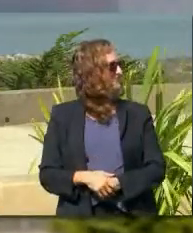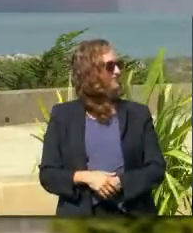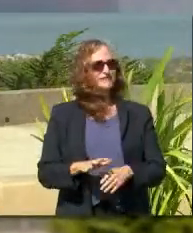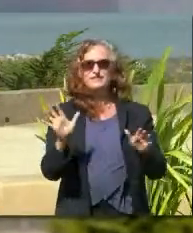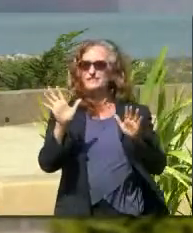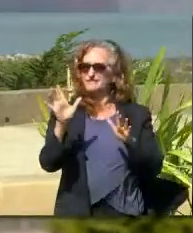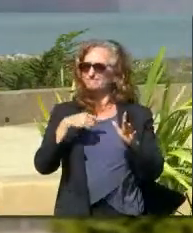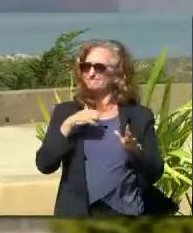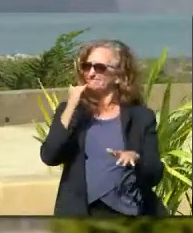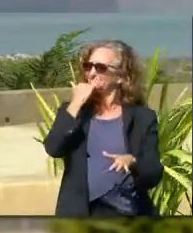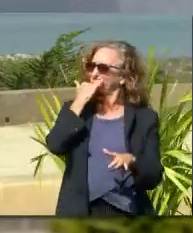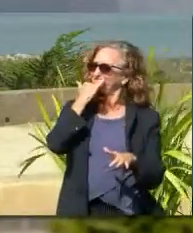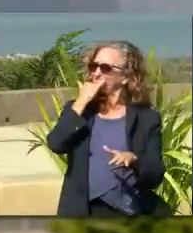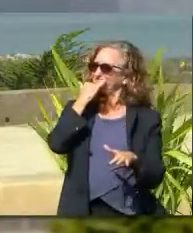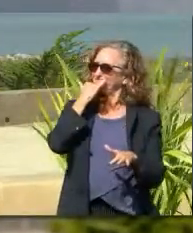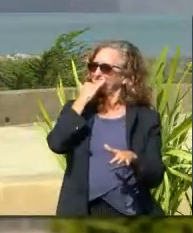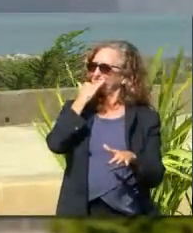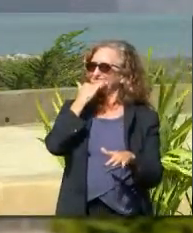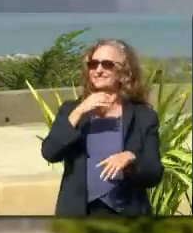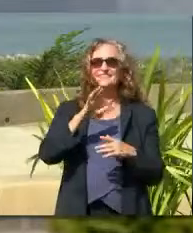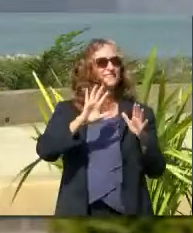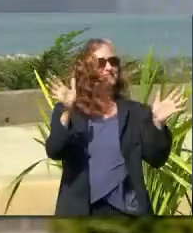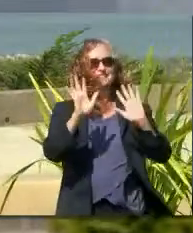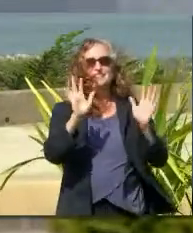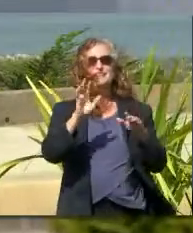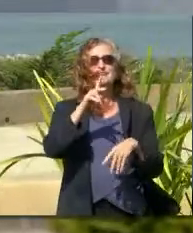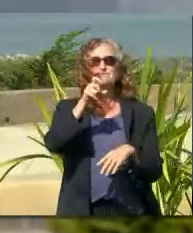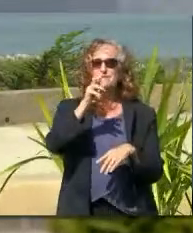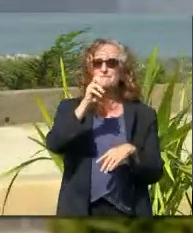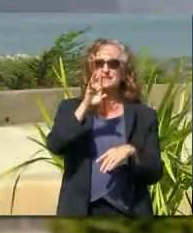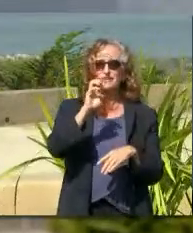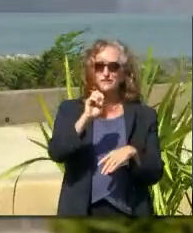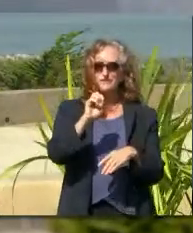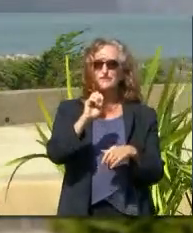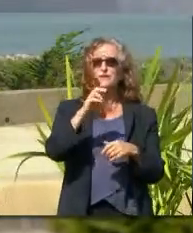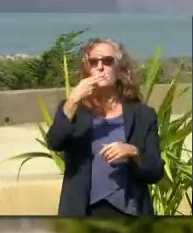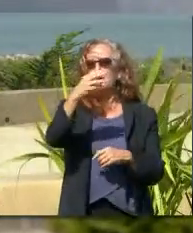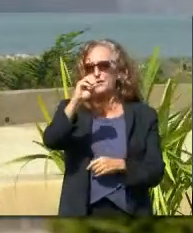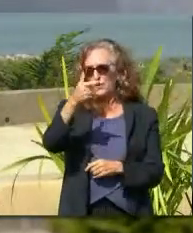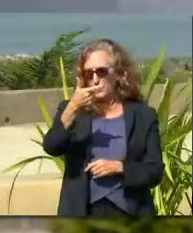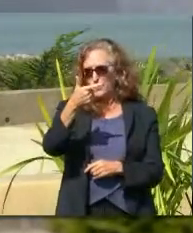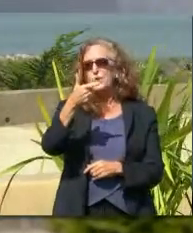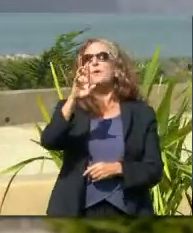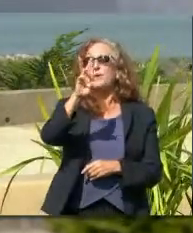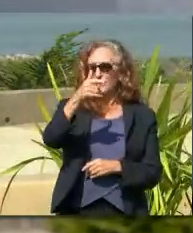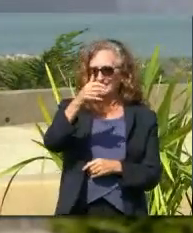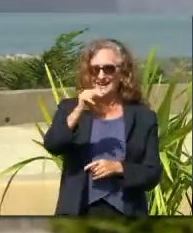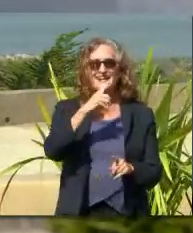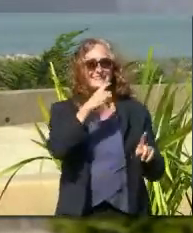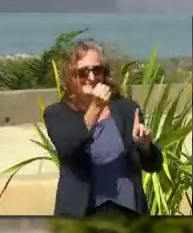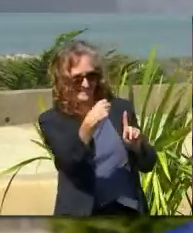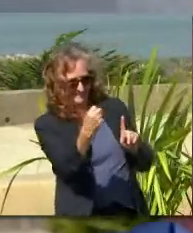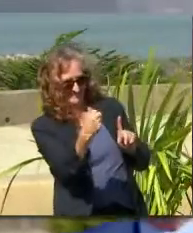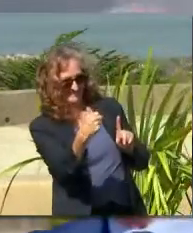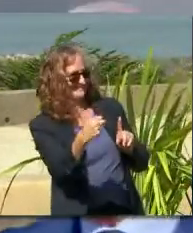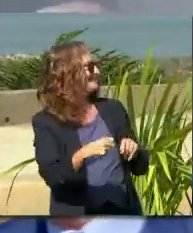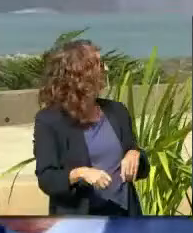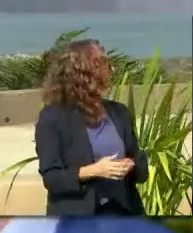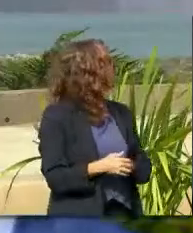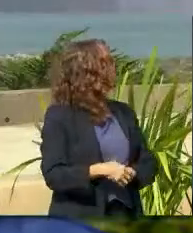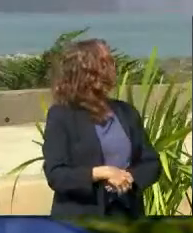Oh wait, did I say the right? Oh no, Governor, the Premier Horgan. Thank